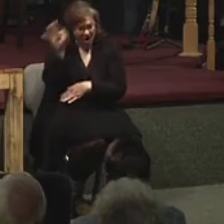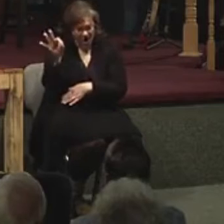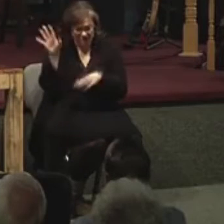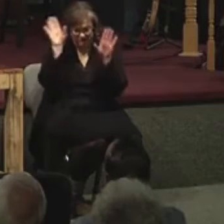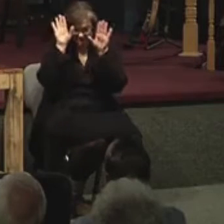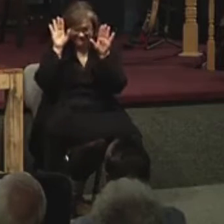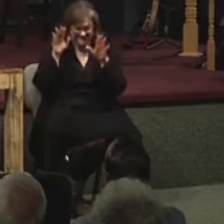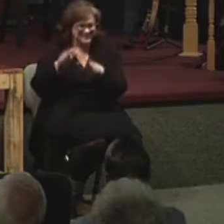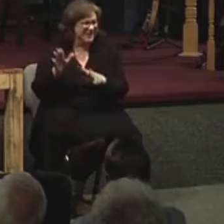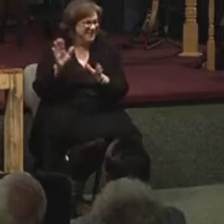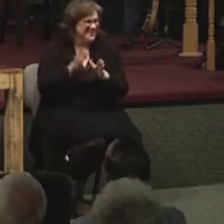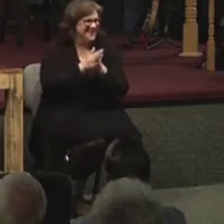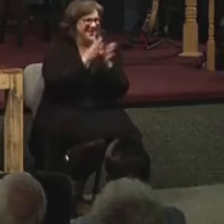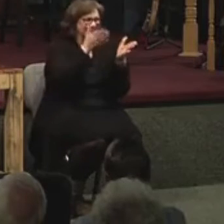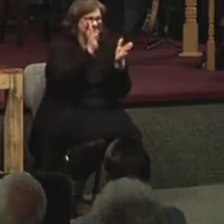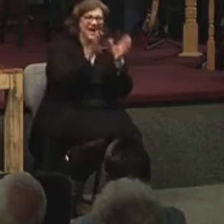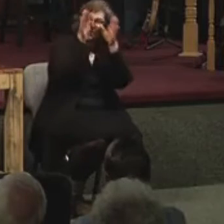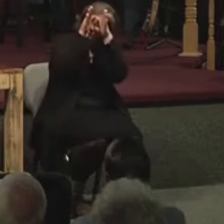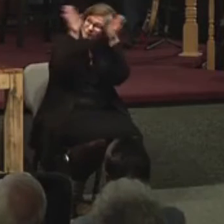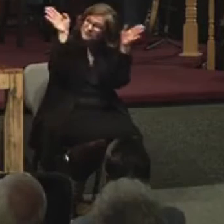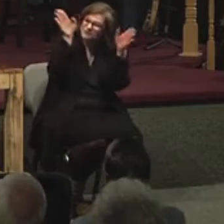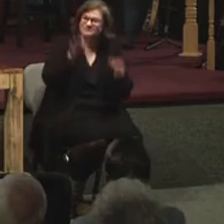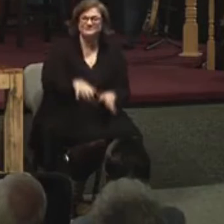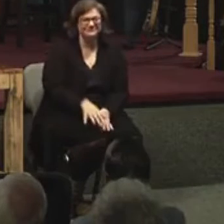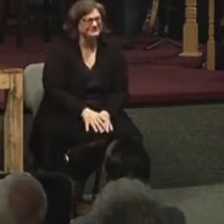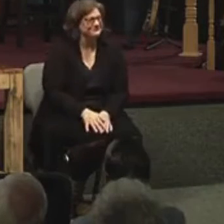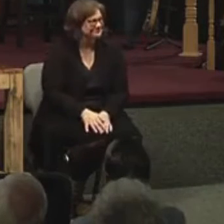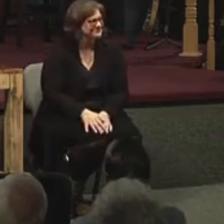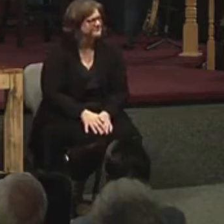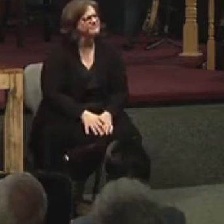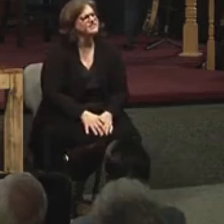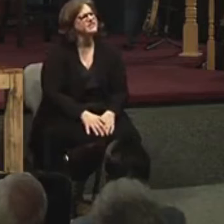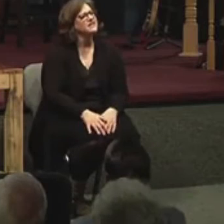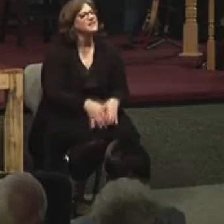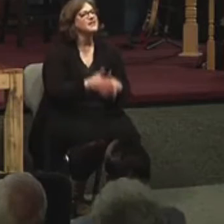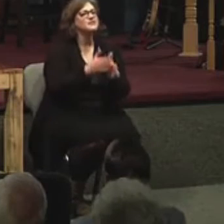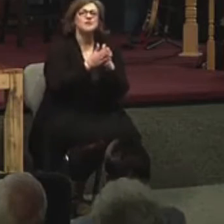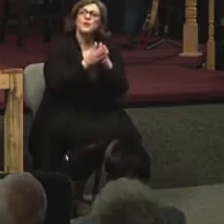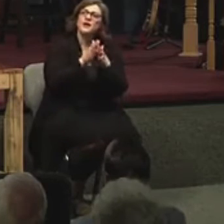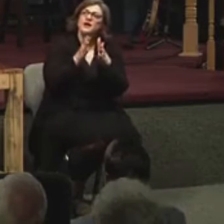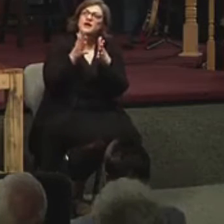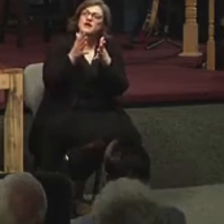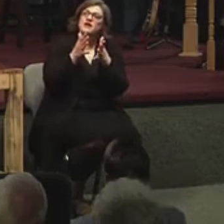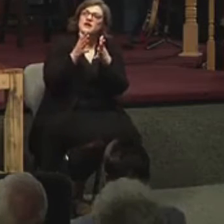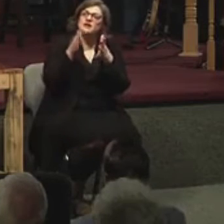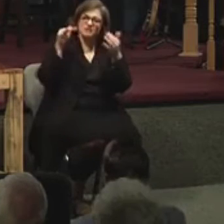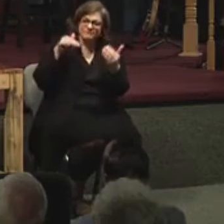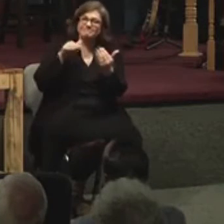Come before God, not because of what he can give you, but because of who he is, and just be in his presence.